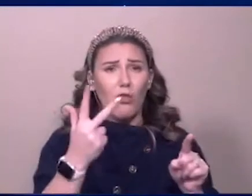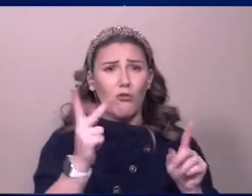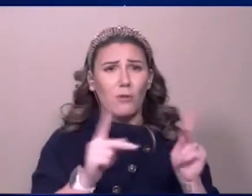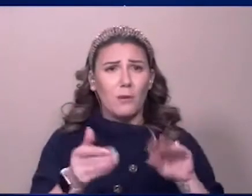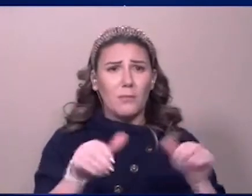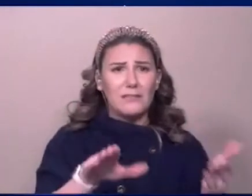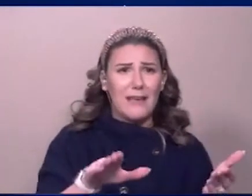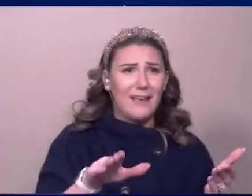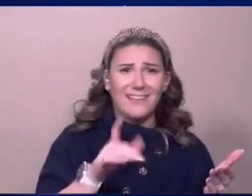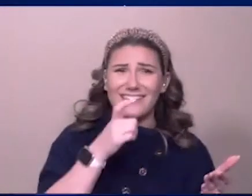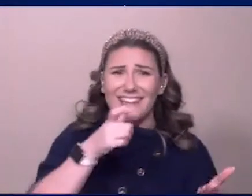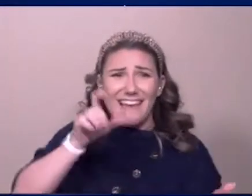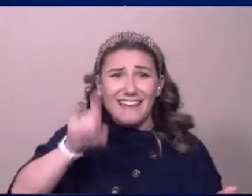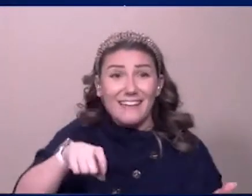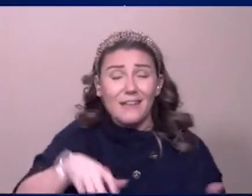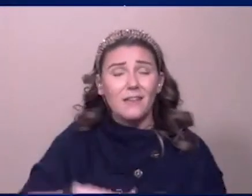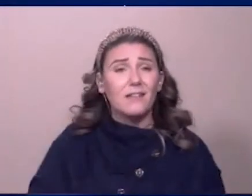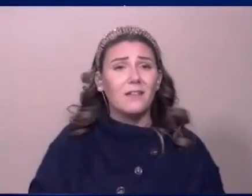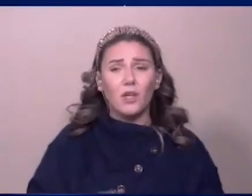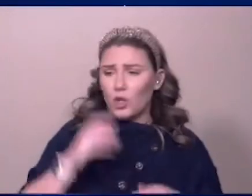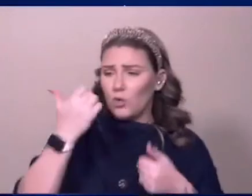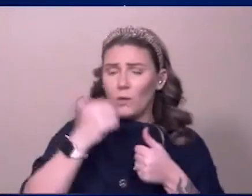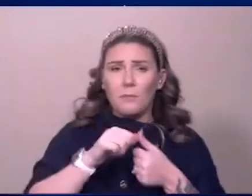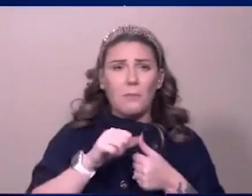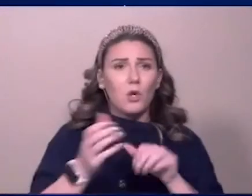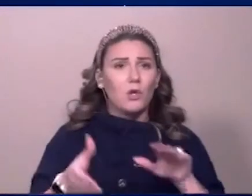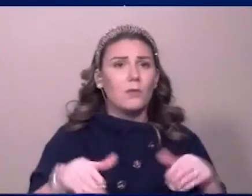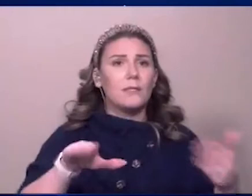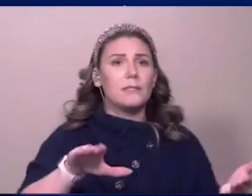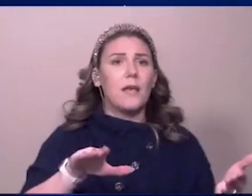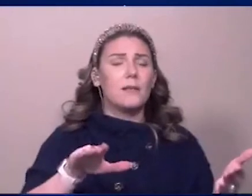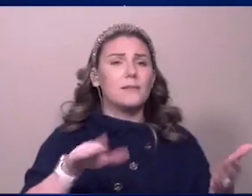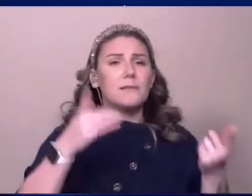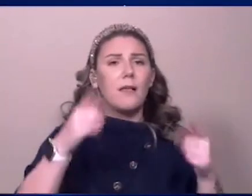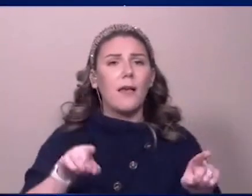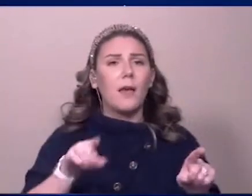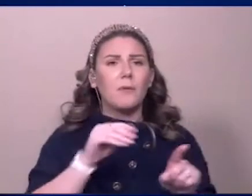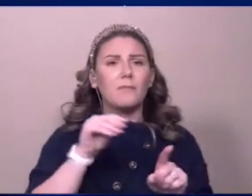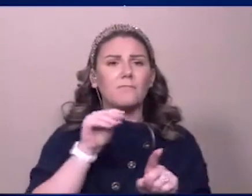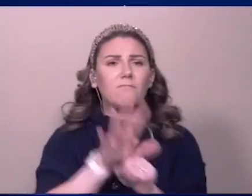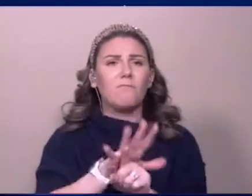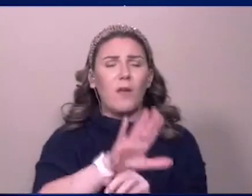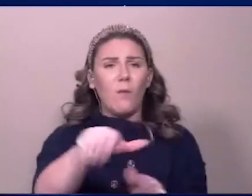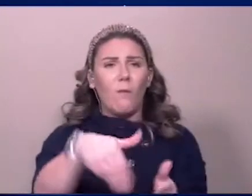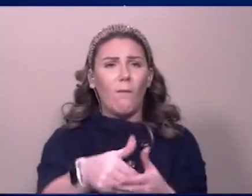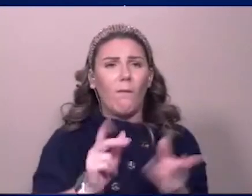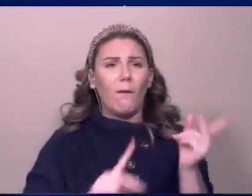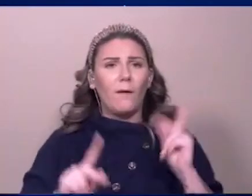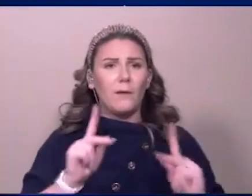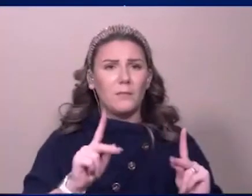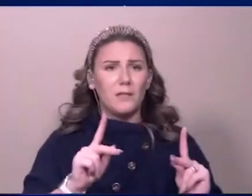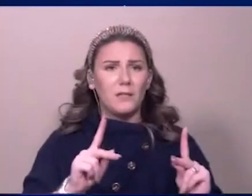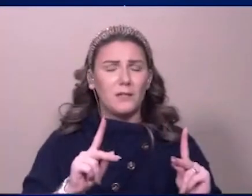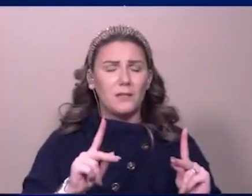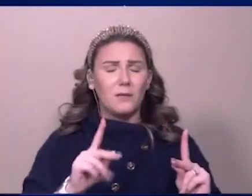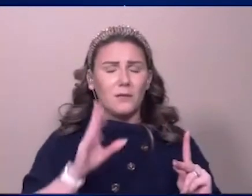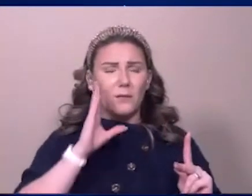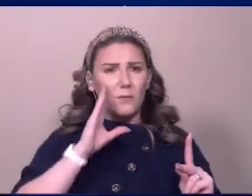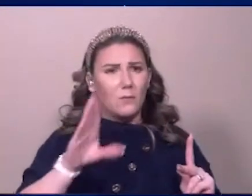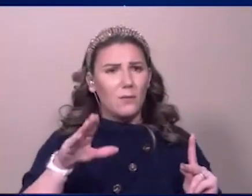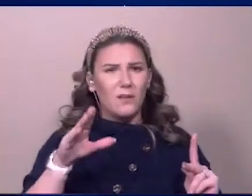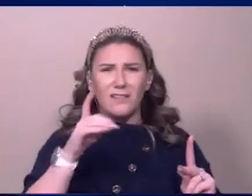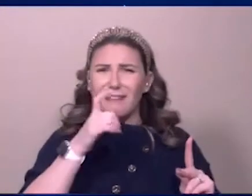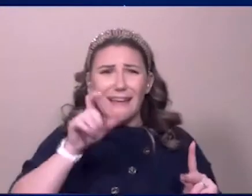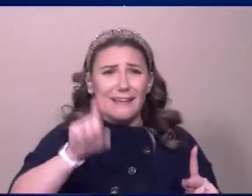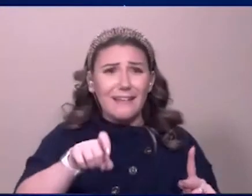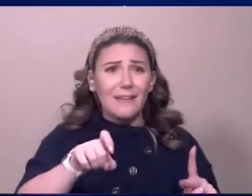needlessly. They're going to remember the deaths that have occurred and affected us all needlessly. And not because these